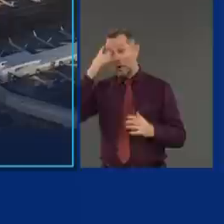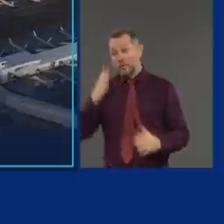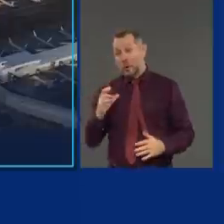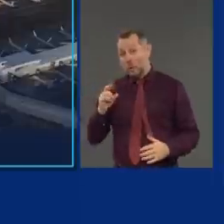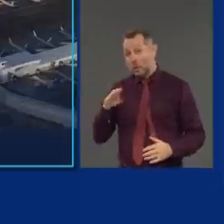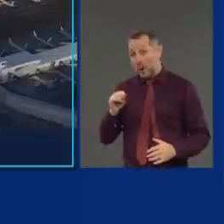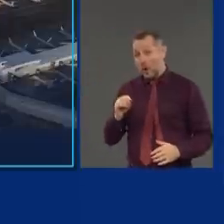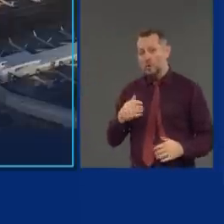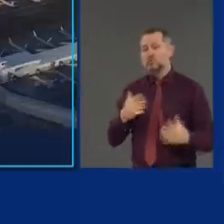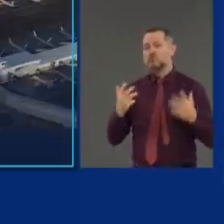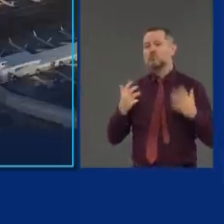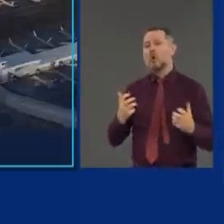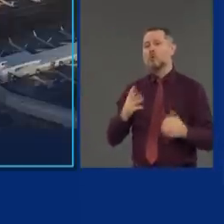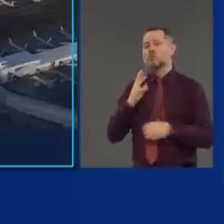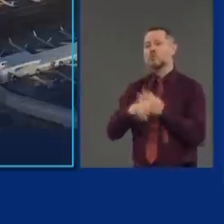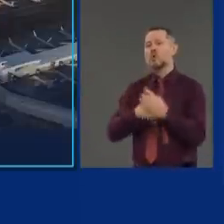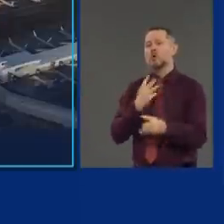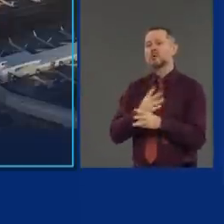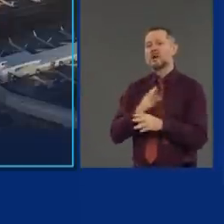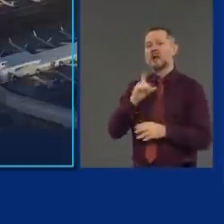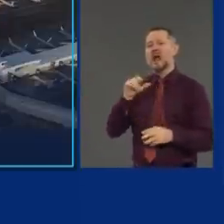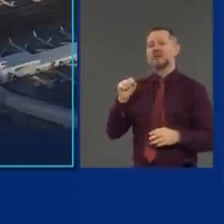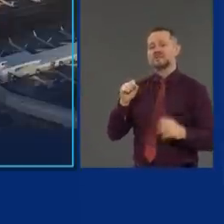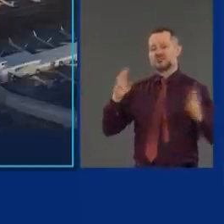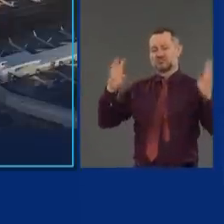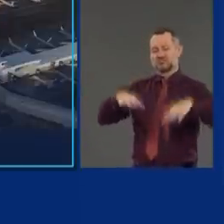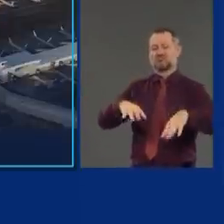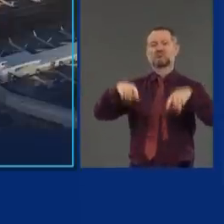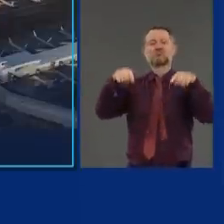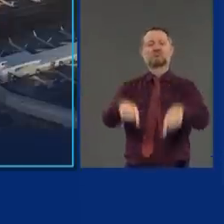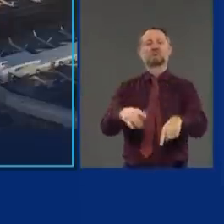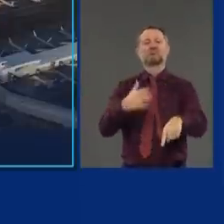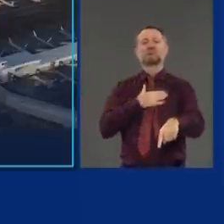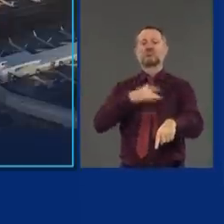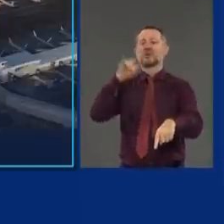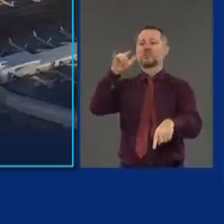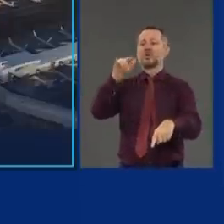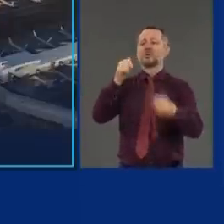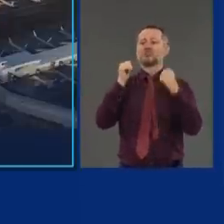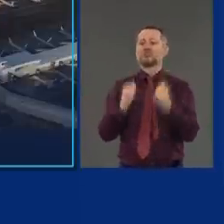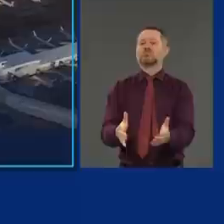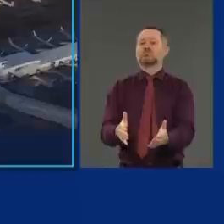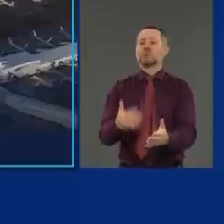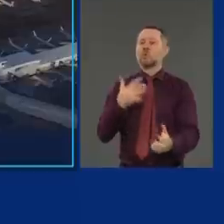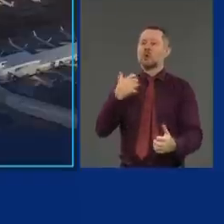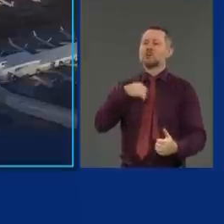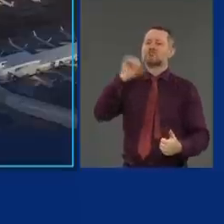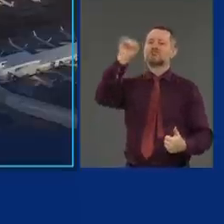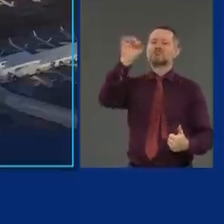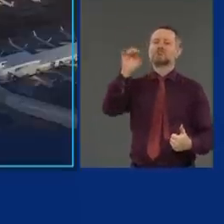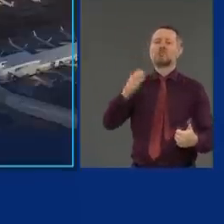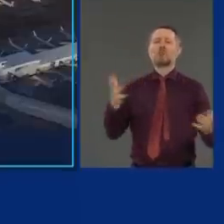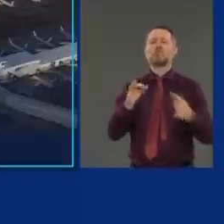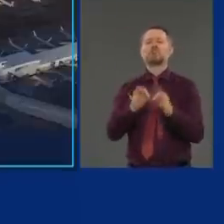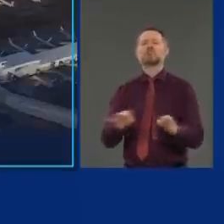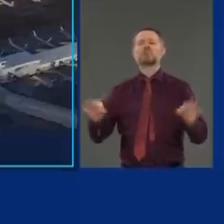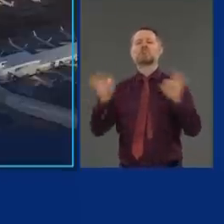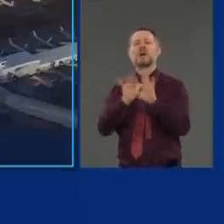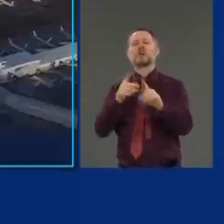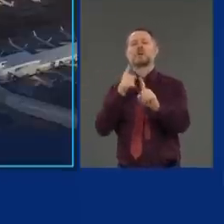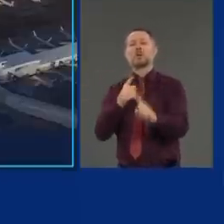worthy of New York. That is what today is all about. I want to walk you through the highlights of this new arrivals and departures